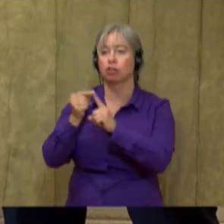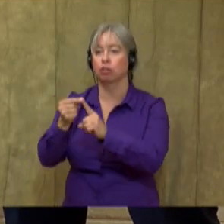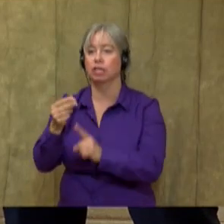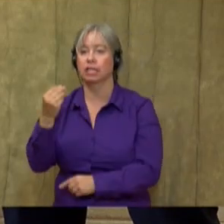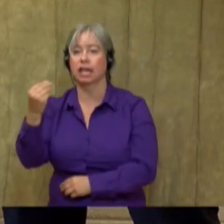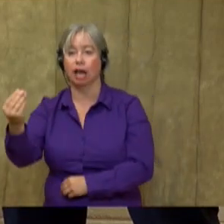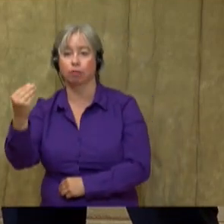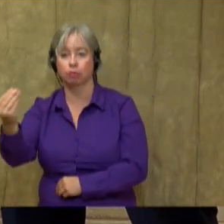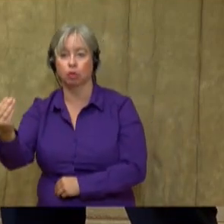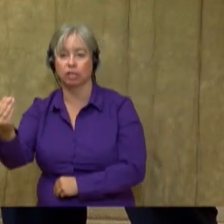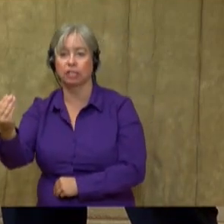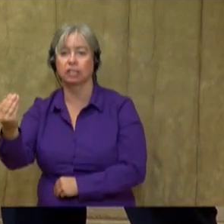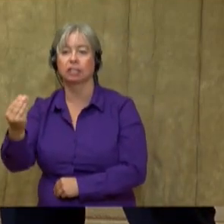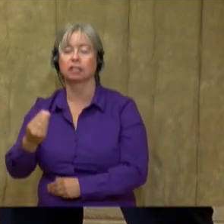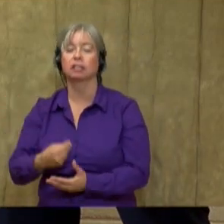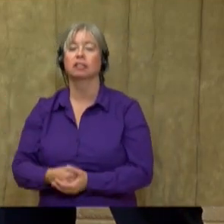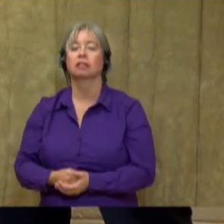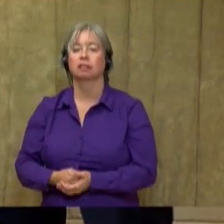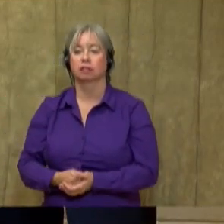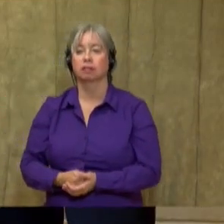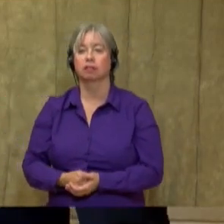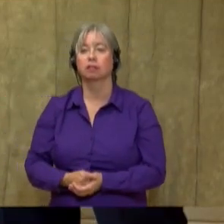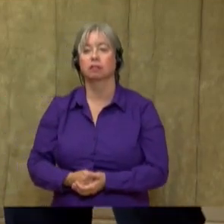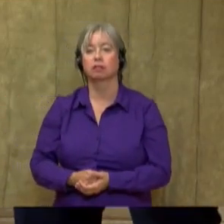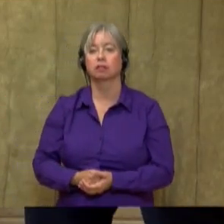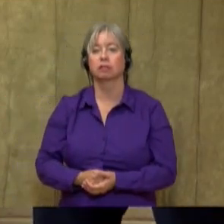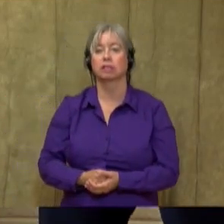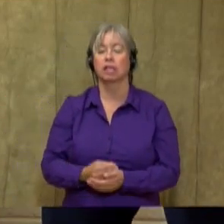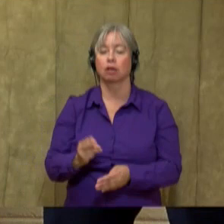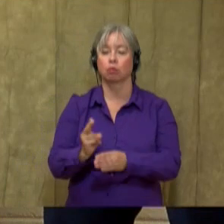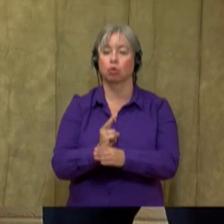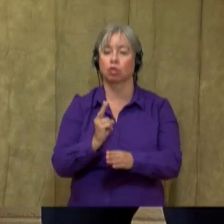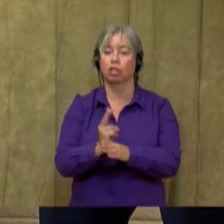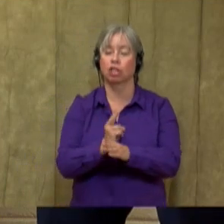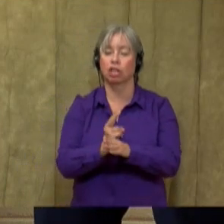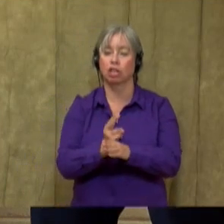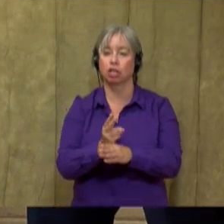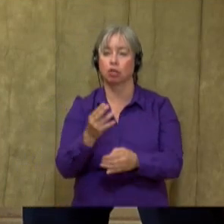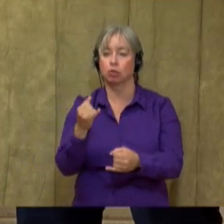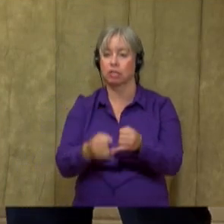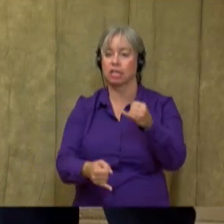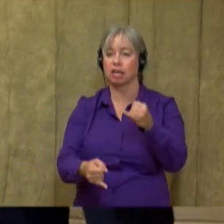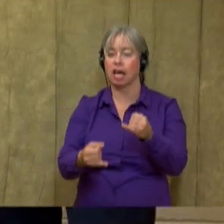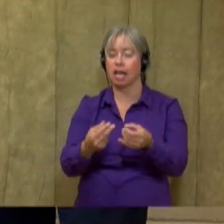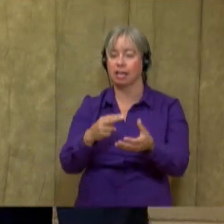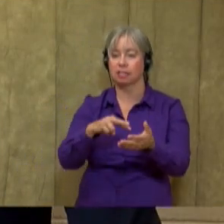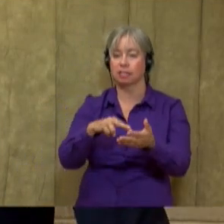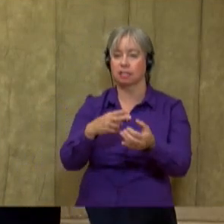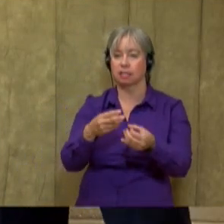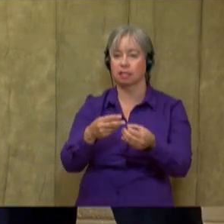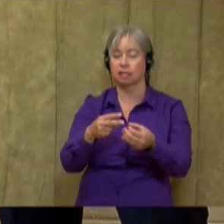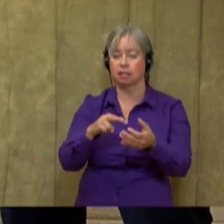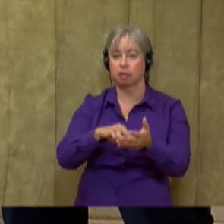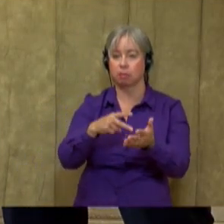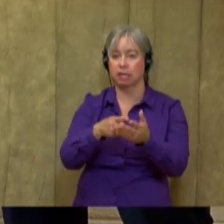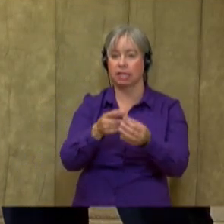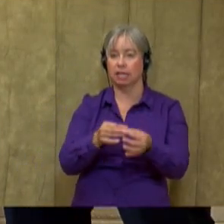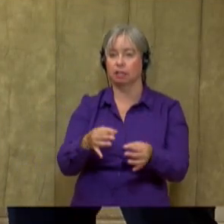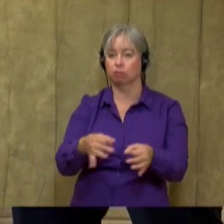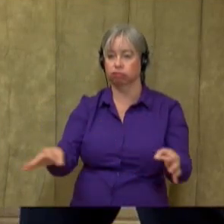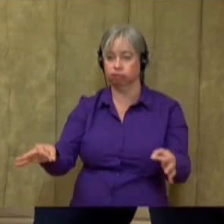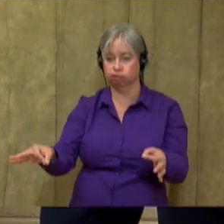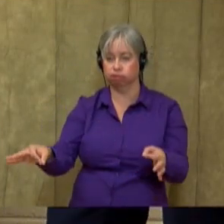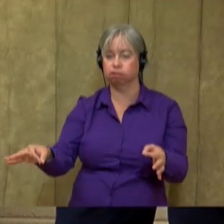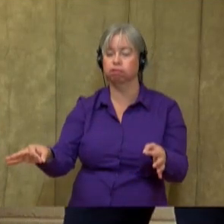one thing in, I expect something else to come out. And we're going to use this particular definition and the painted cube task to really